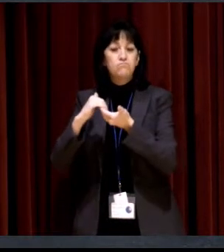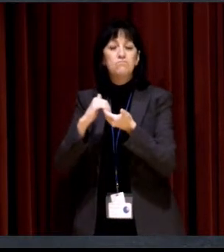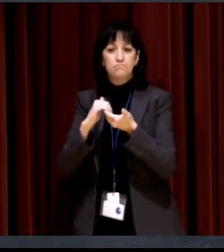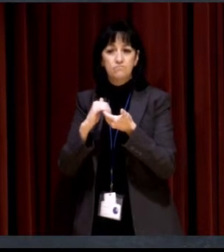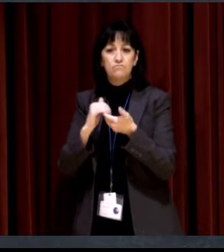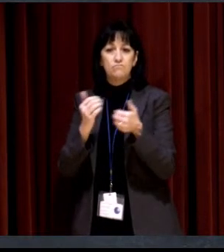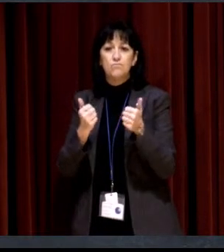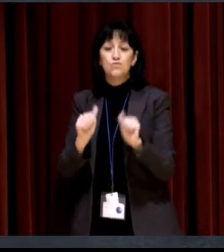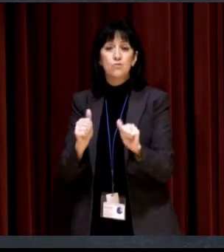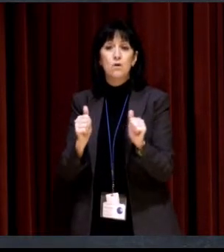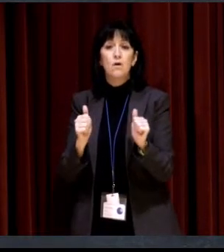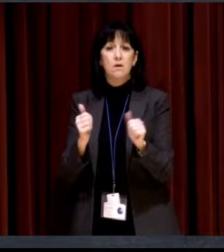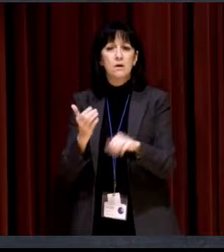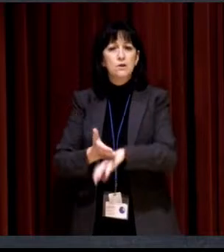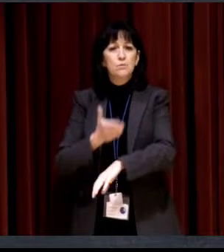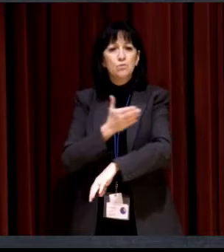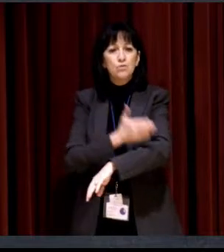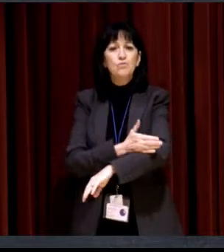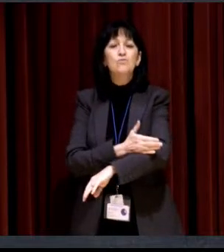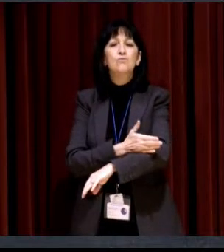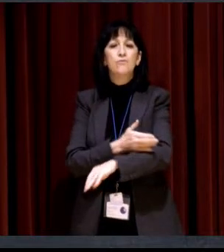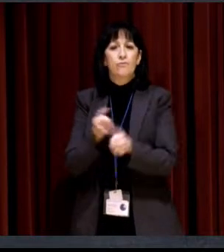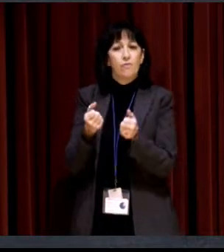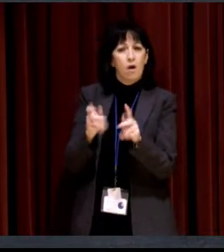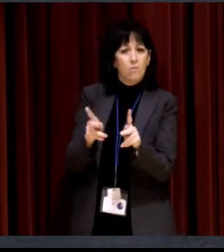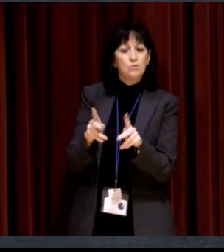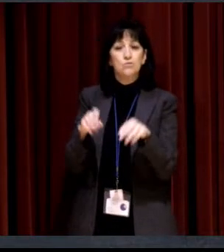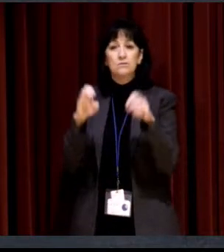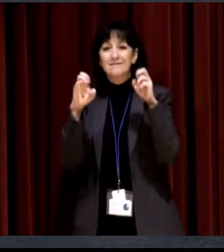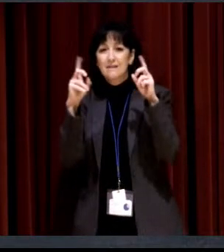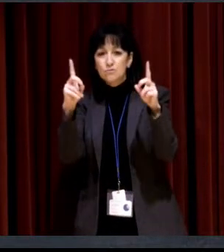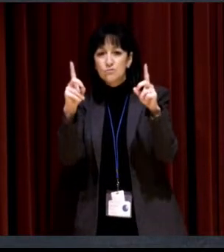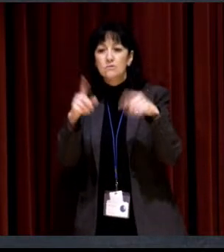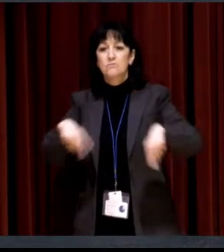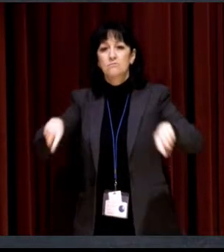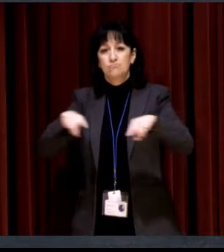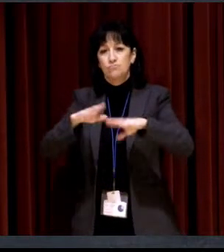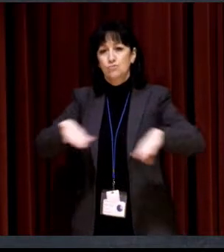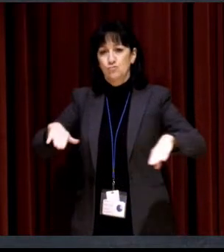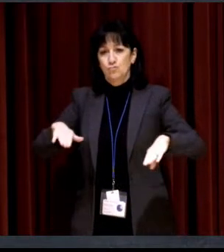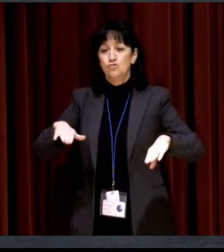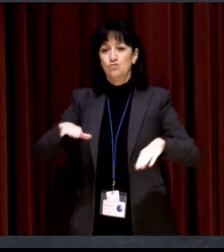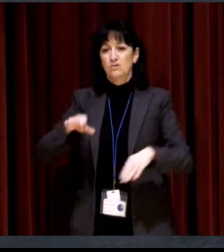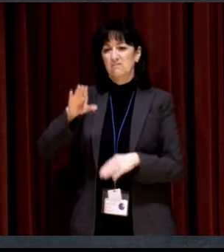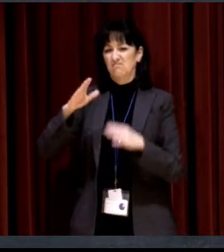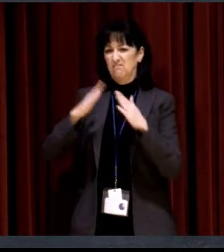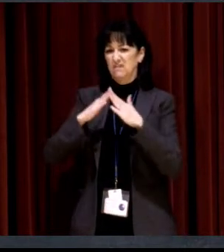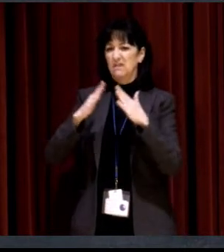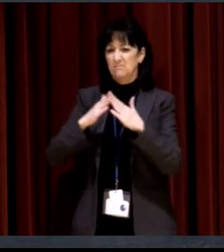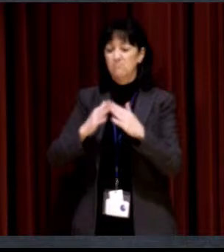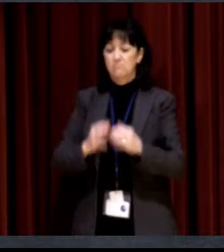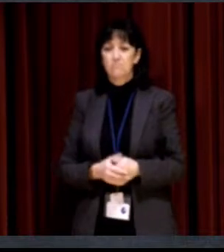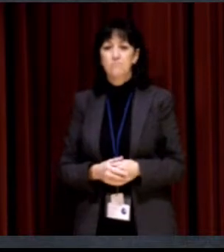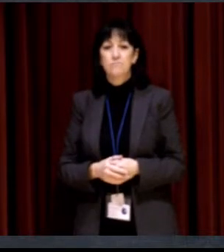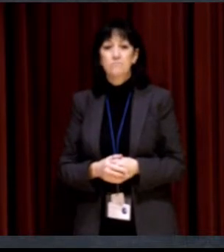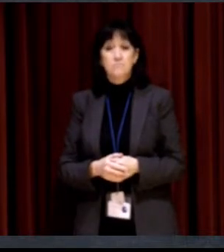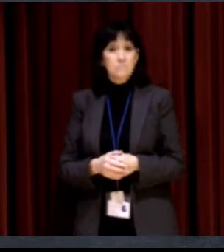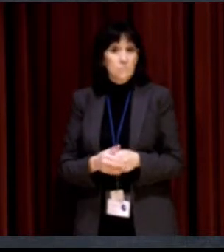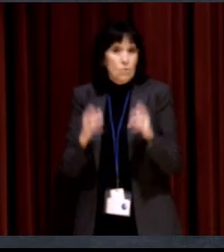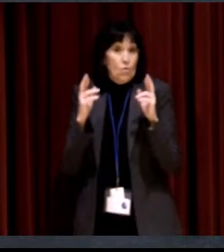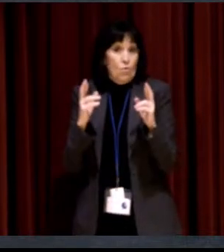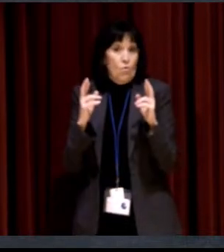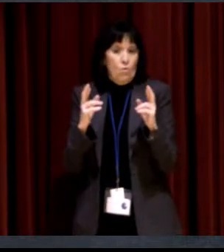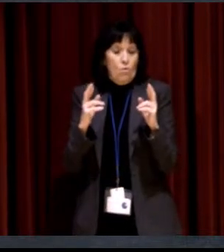to improve the educational opportunities for the children in our city, and to be possibly a stepping